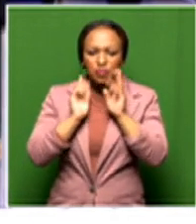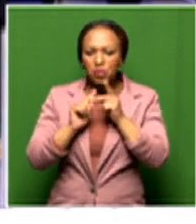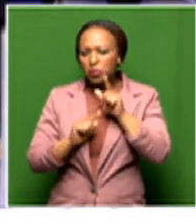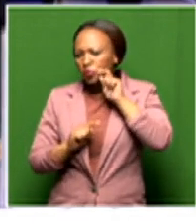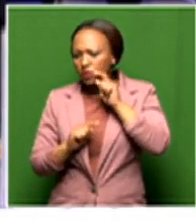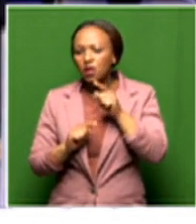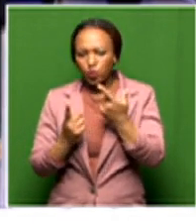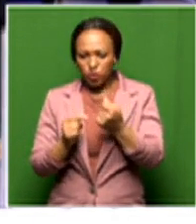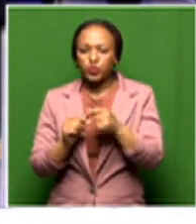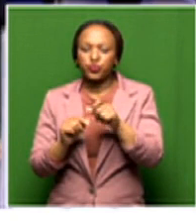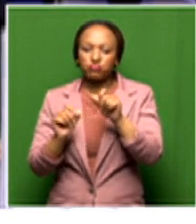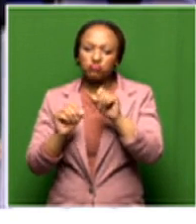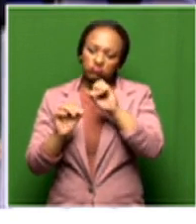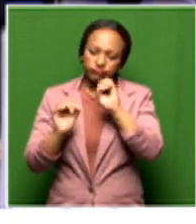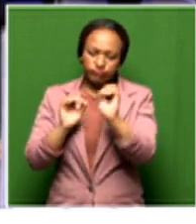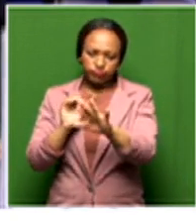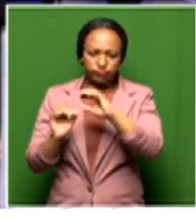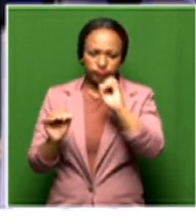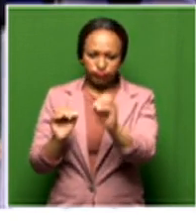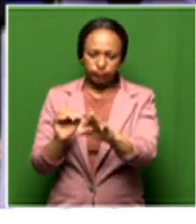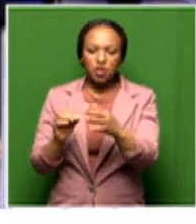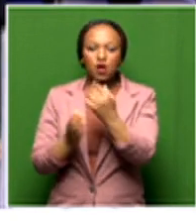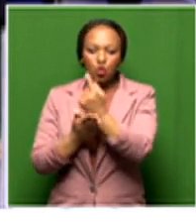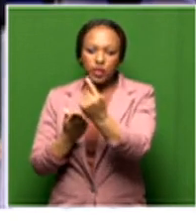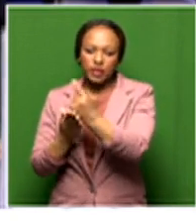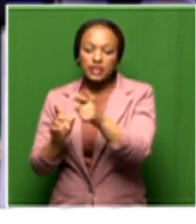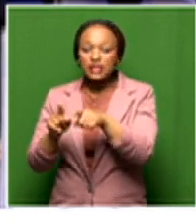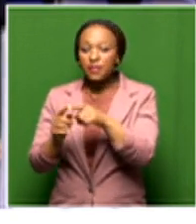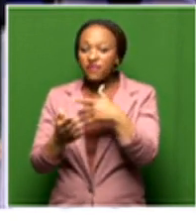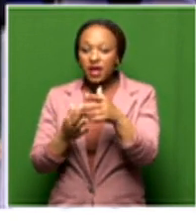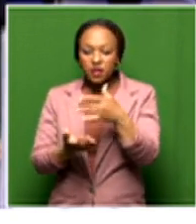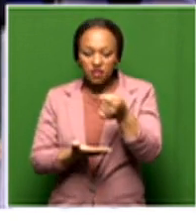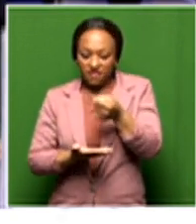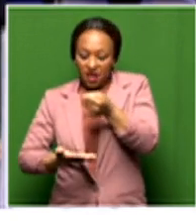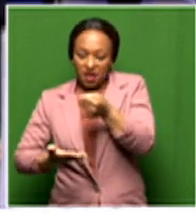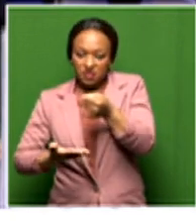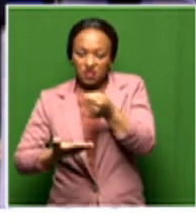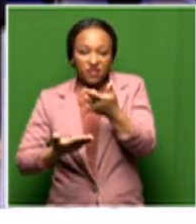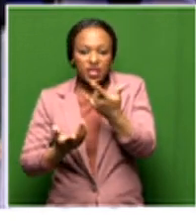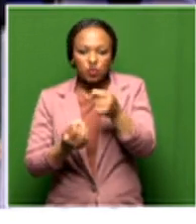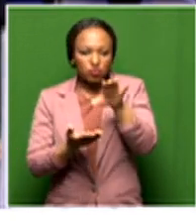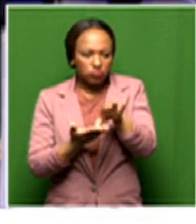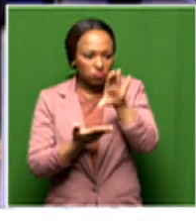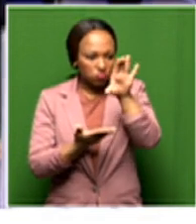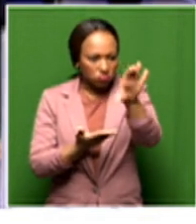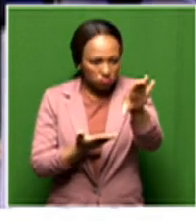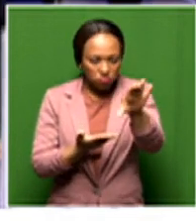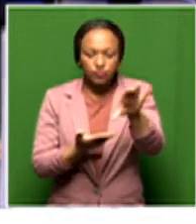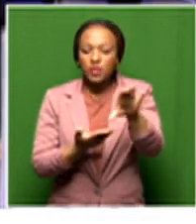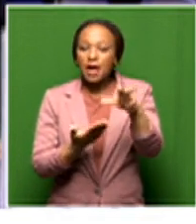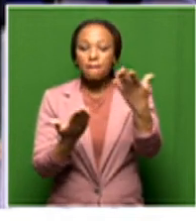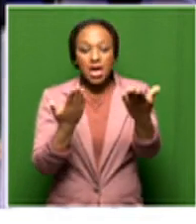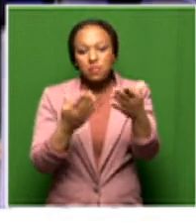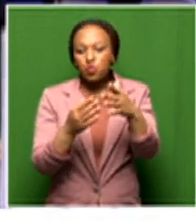finally, whenever the fund is making decisions on disbursements, so for example, supporting testing through